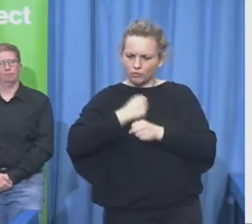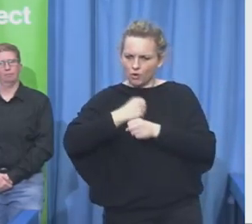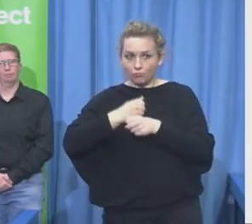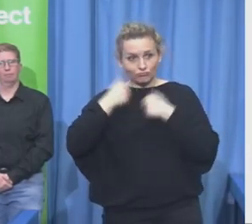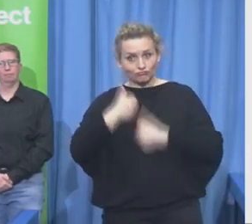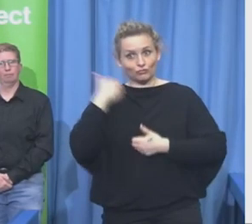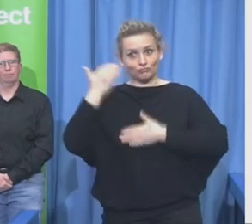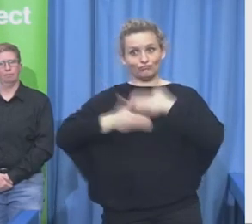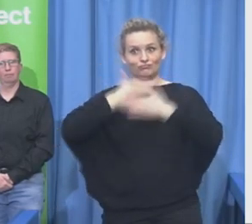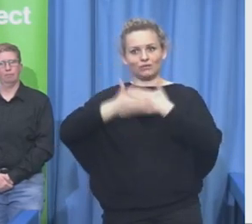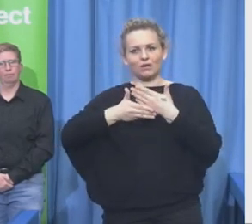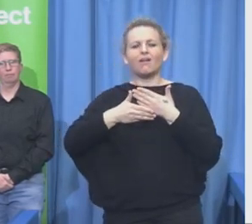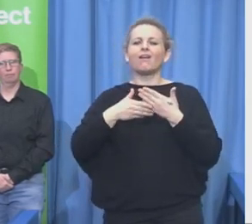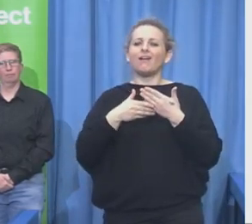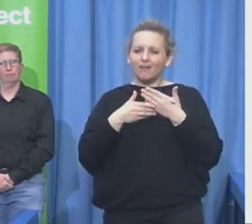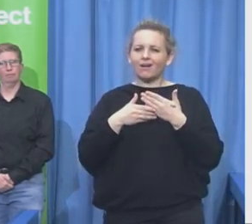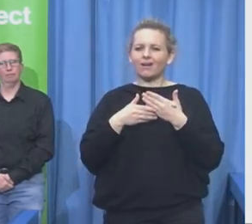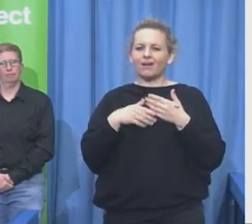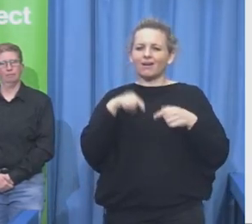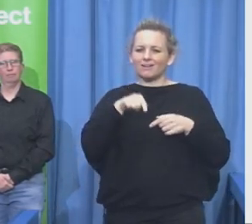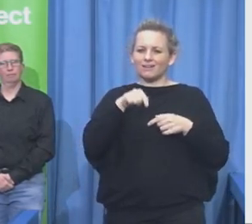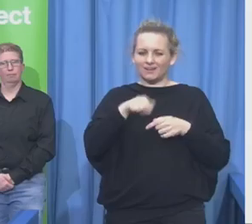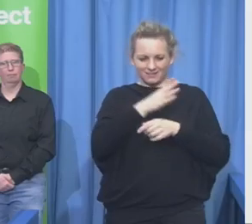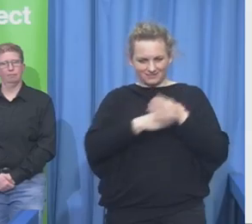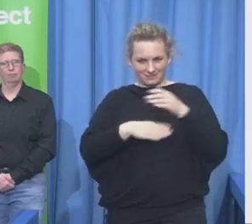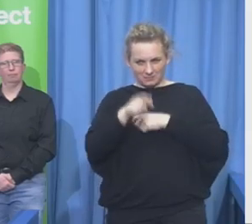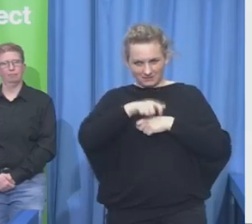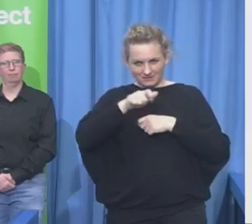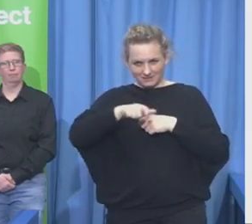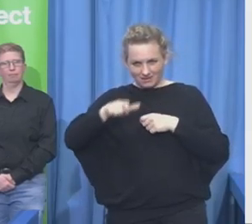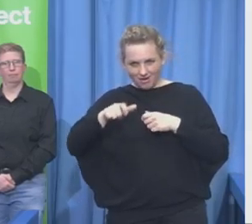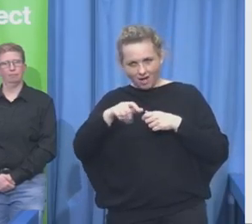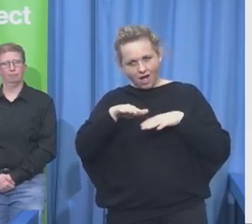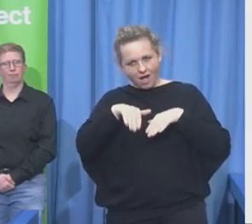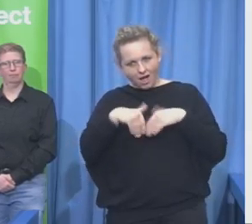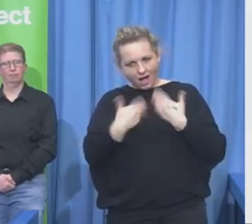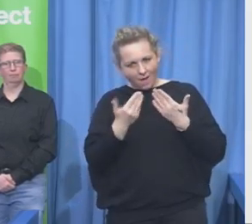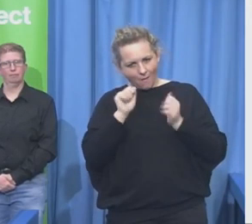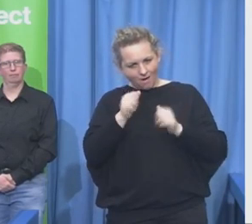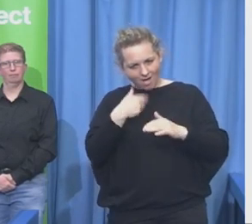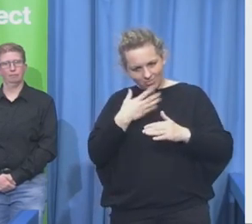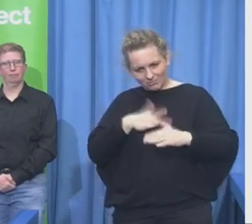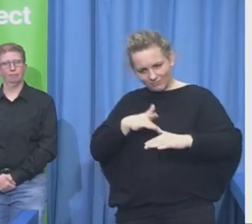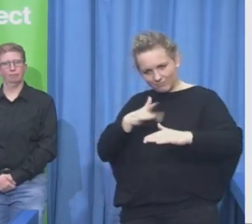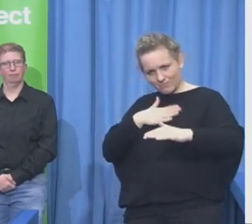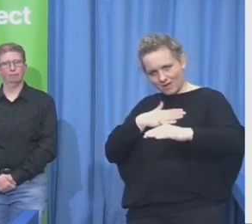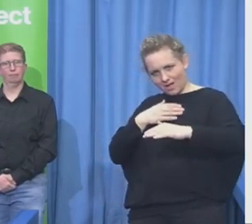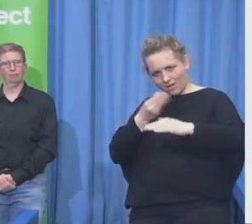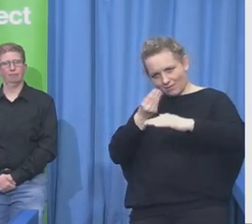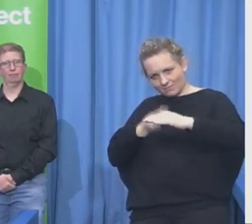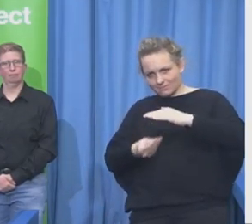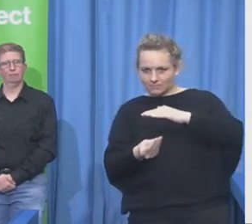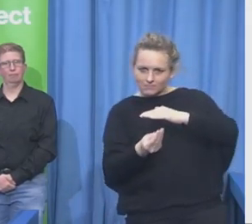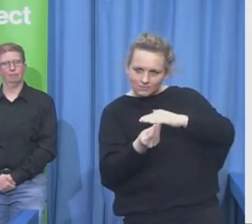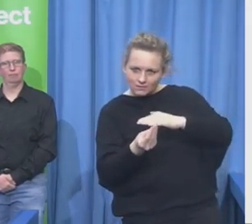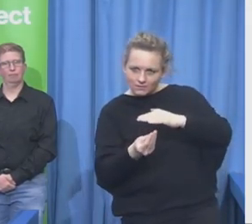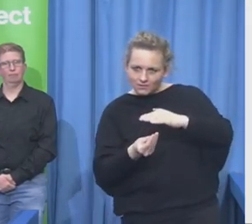at the idea stage, so that sort of creation, implementation, or at your review feedback stage? So just be really interested to hear